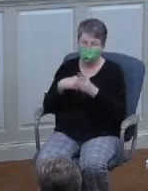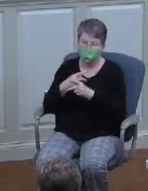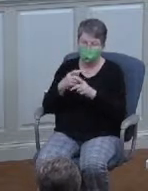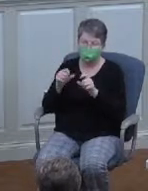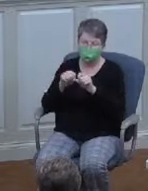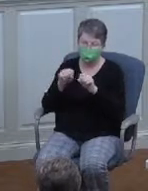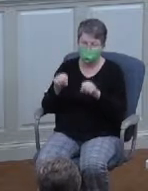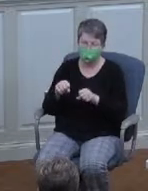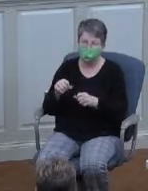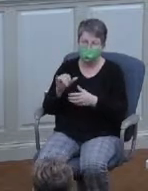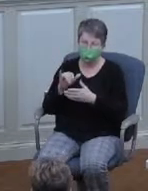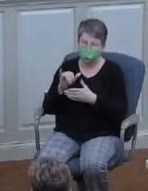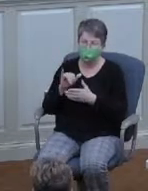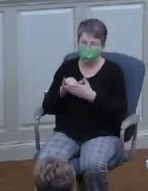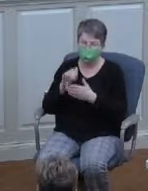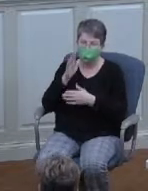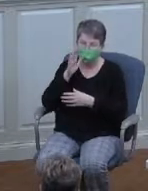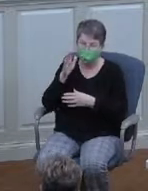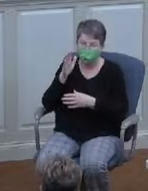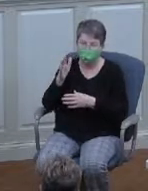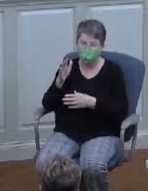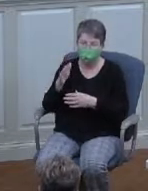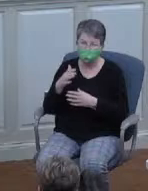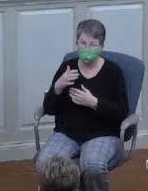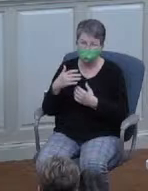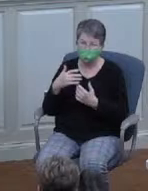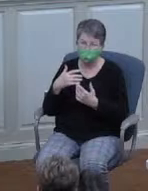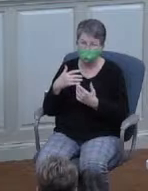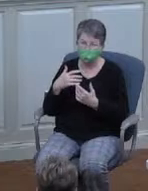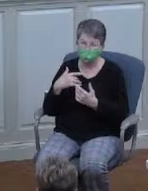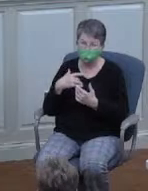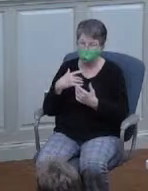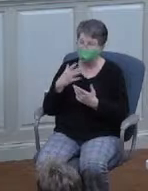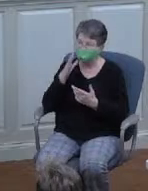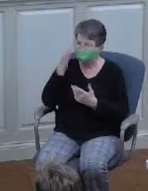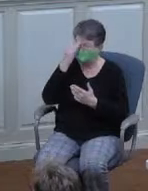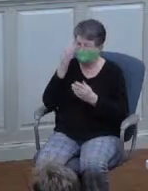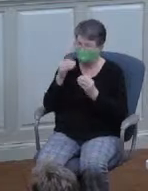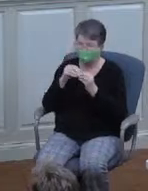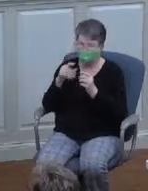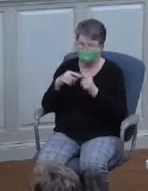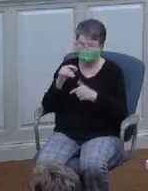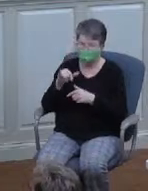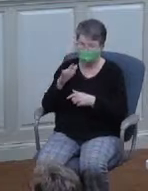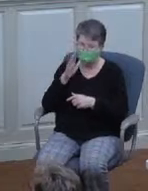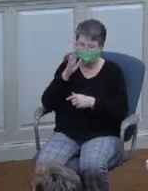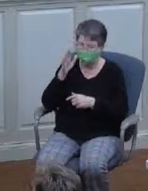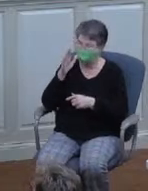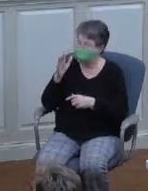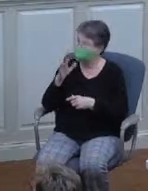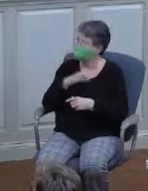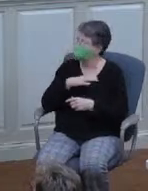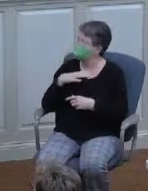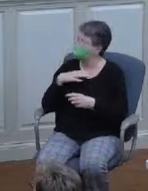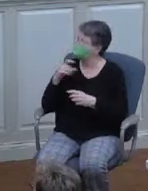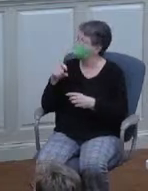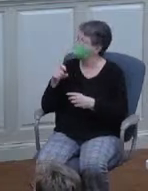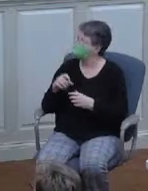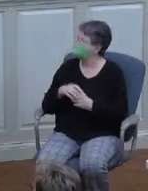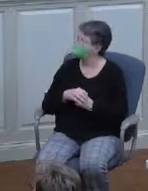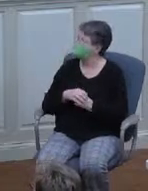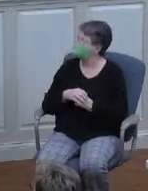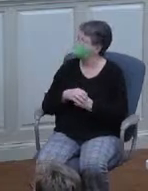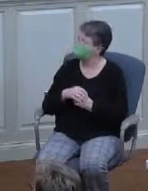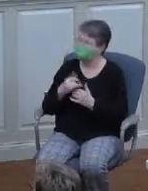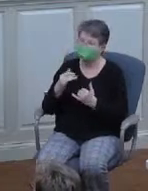So that's on the horizon too, and I'll get into more of that in future commission meetings probably. Just